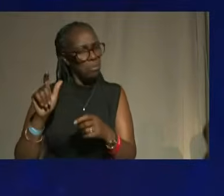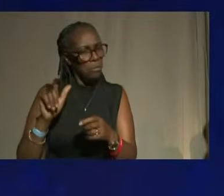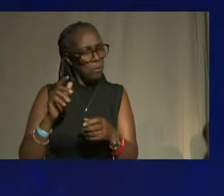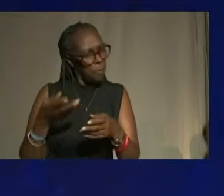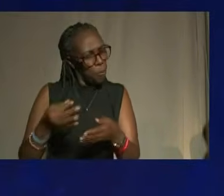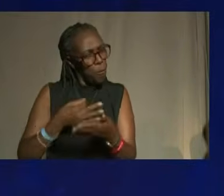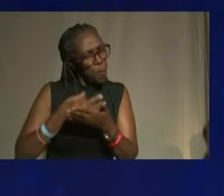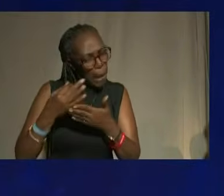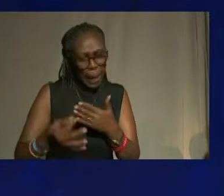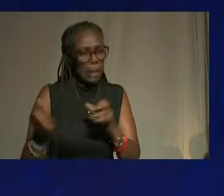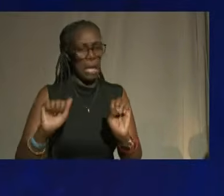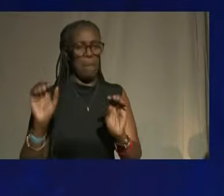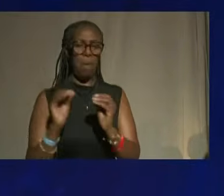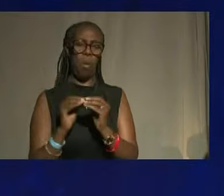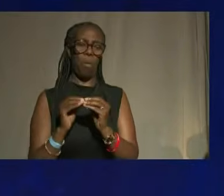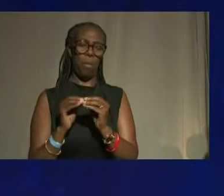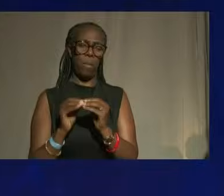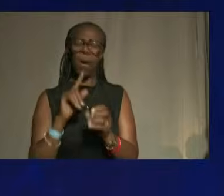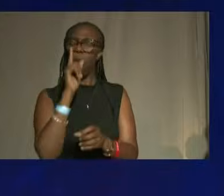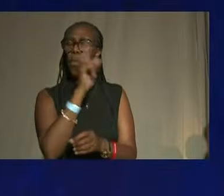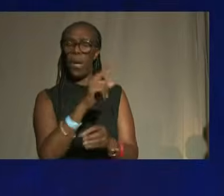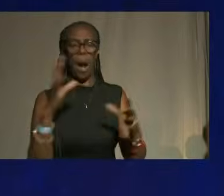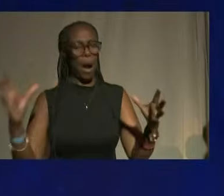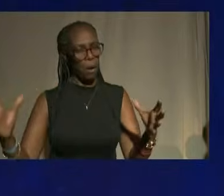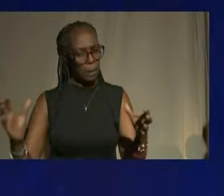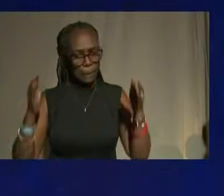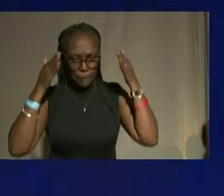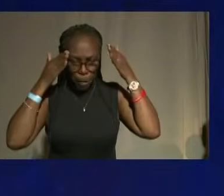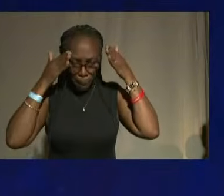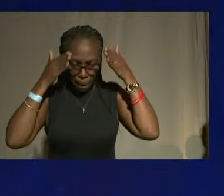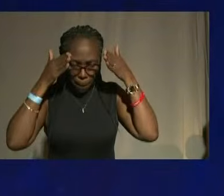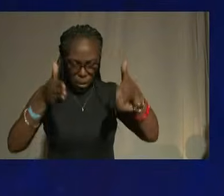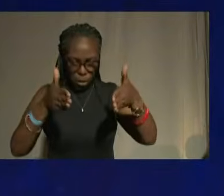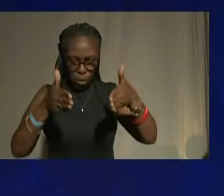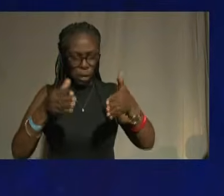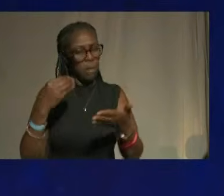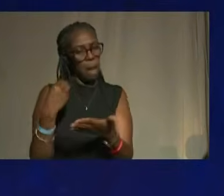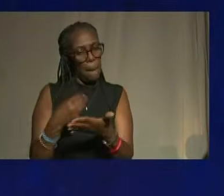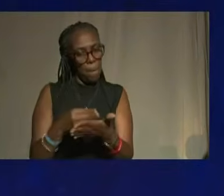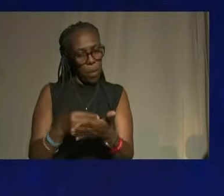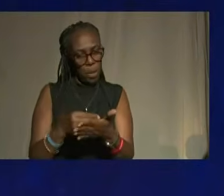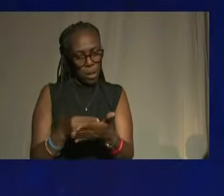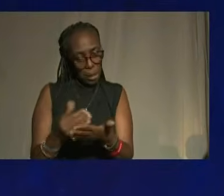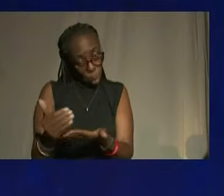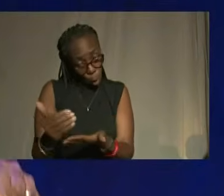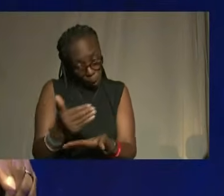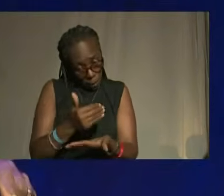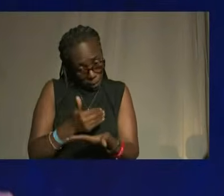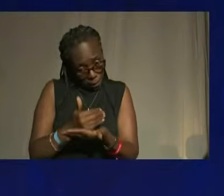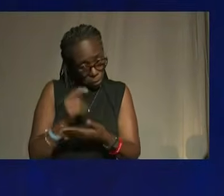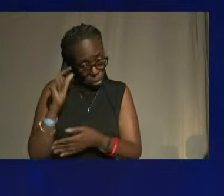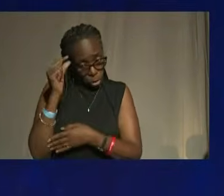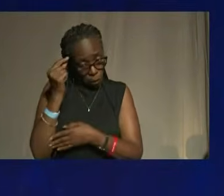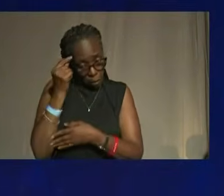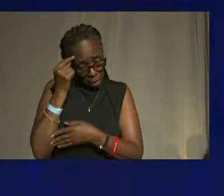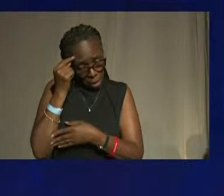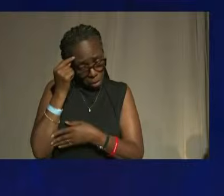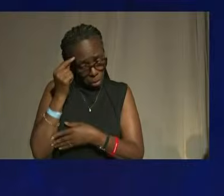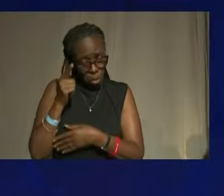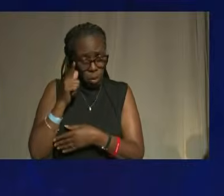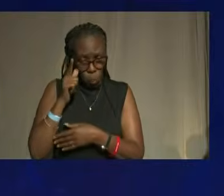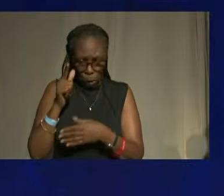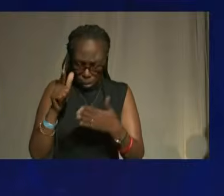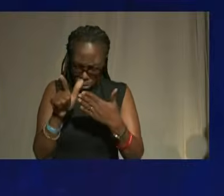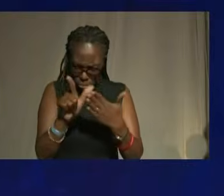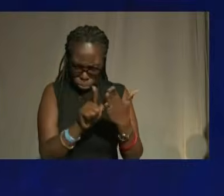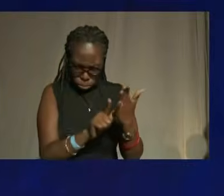why we are committed to ensuring that monies which come into the coffers go for the benefit. So when we look on the drill and we drill down,